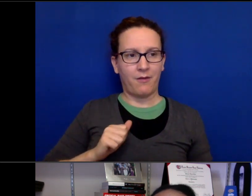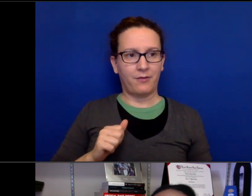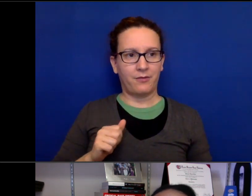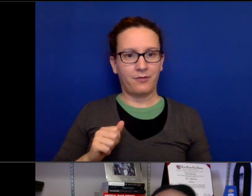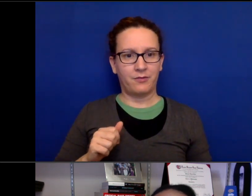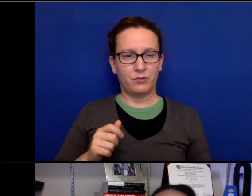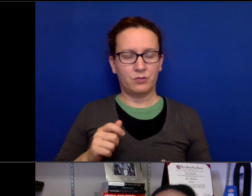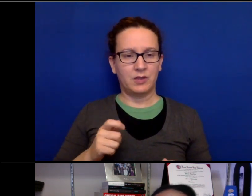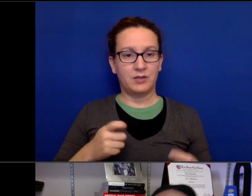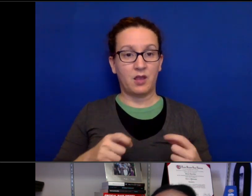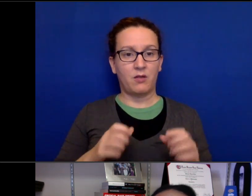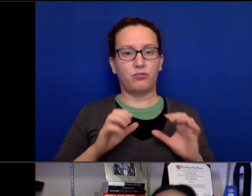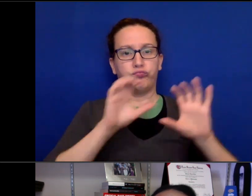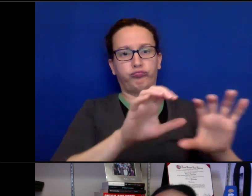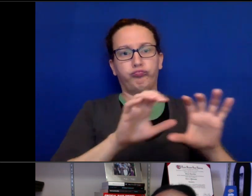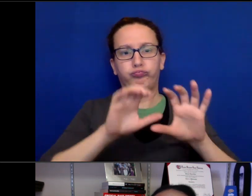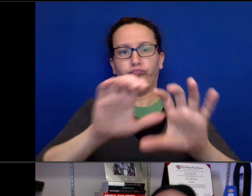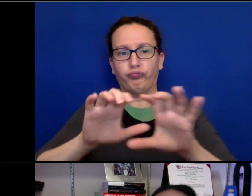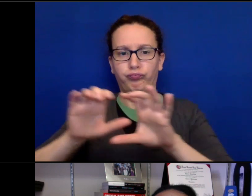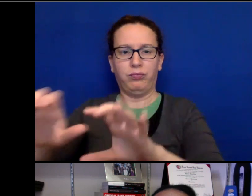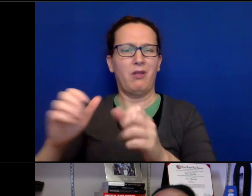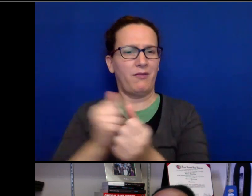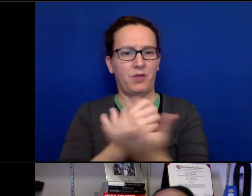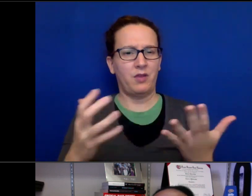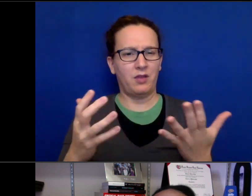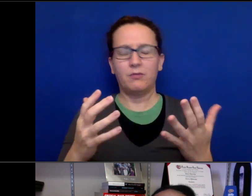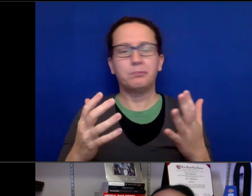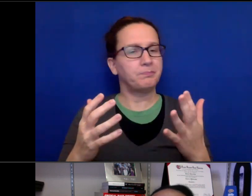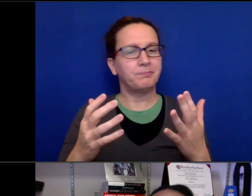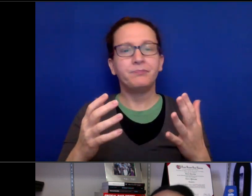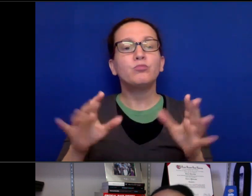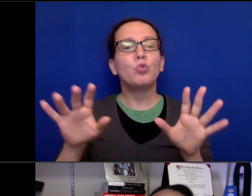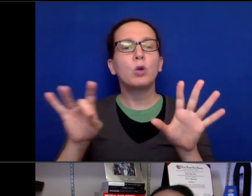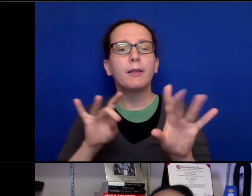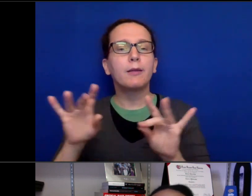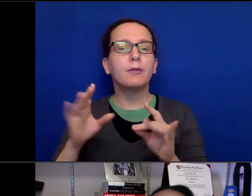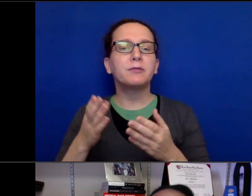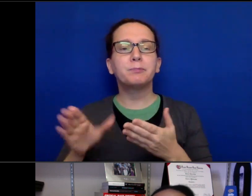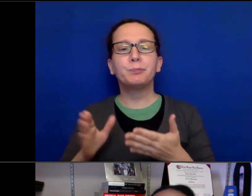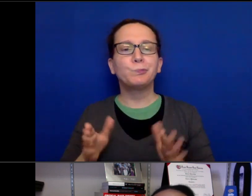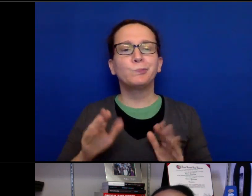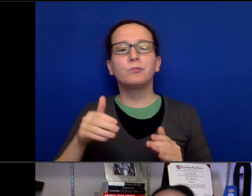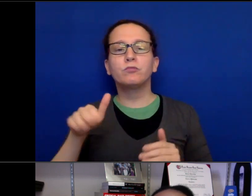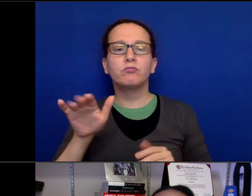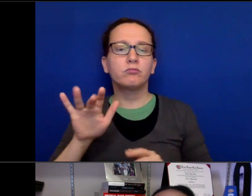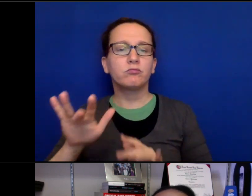little more selective in what to write, and also